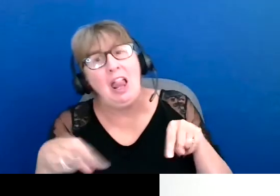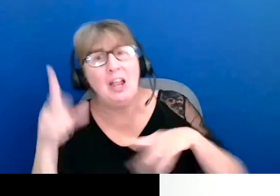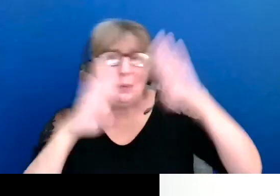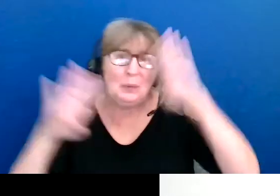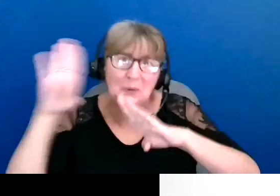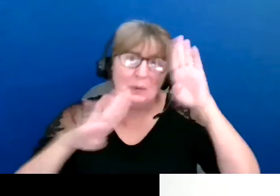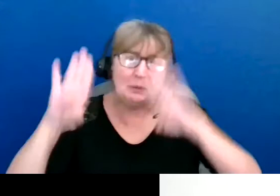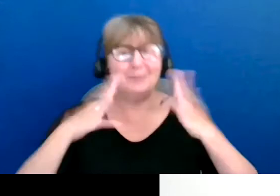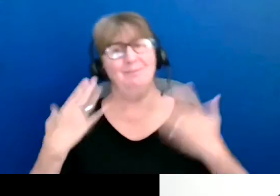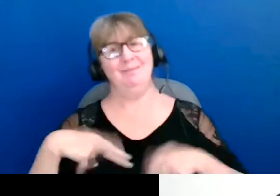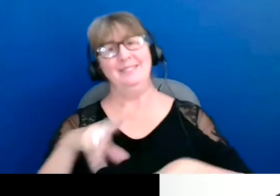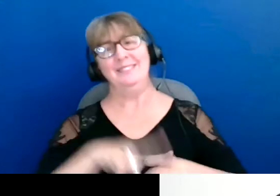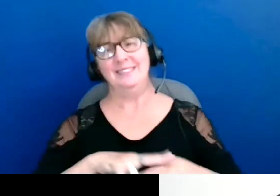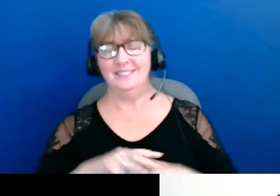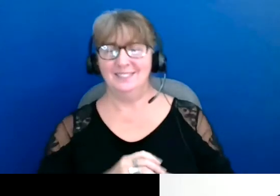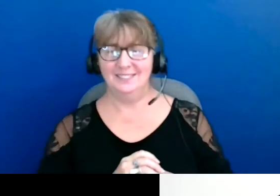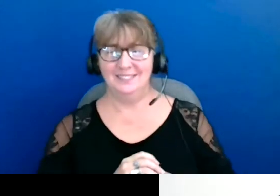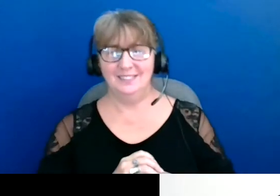me.